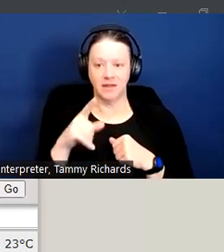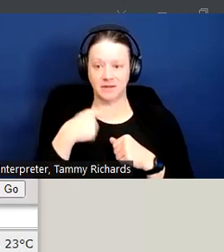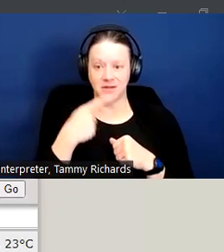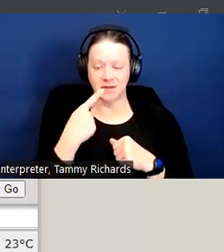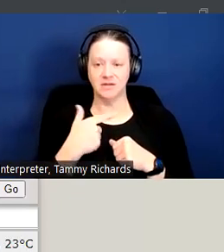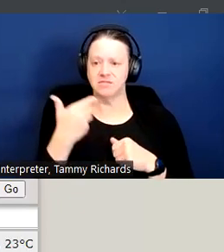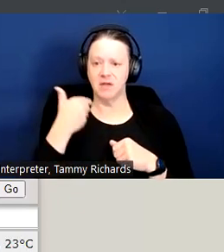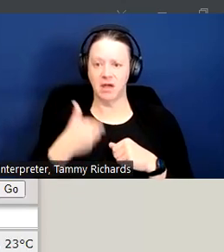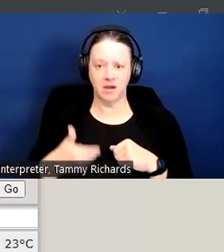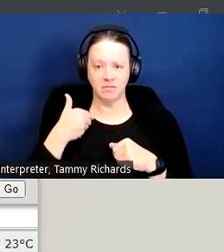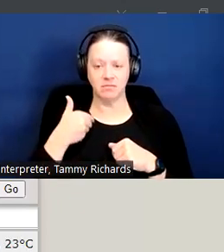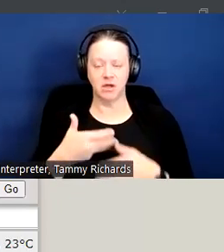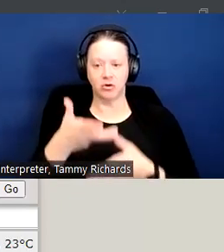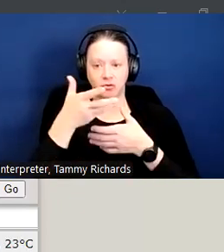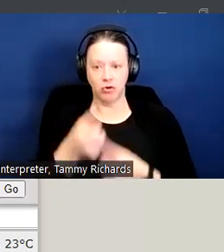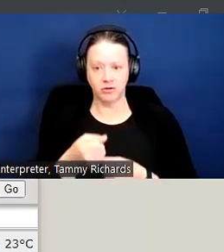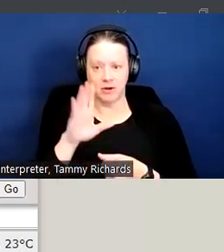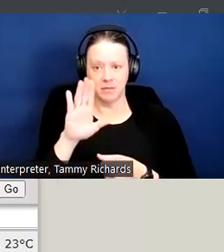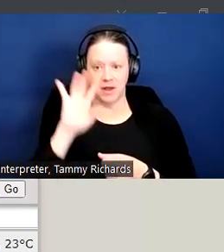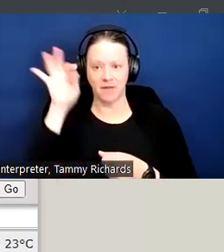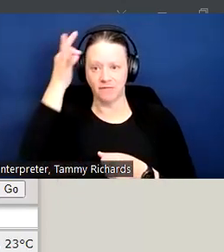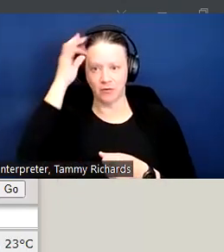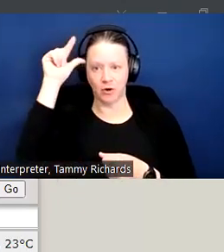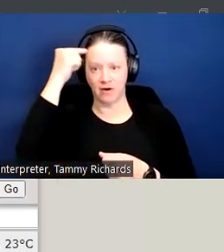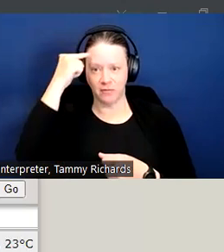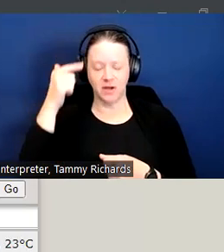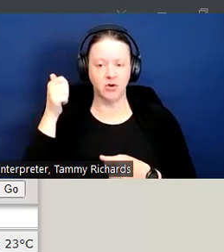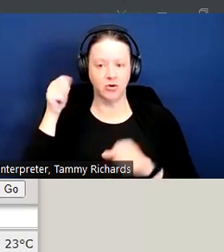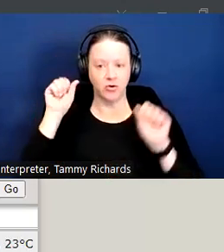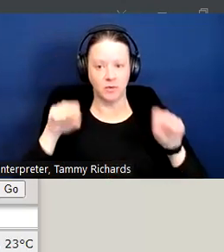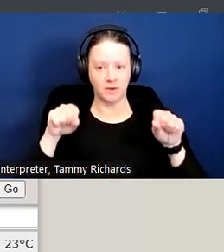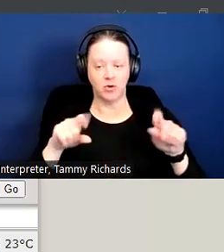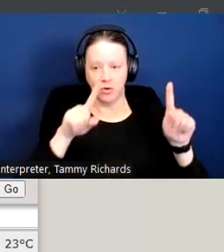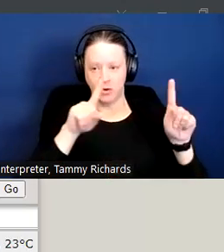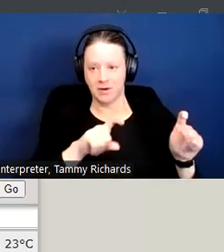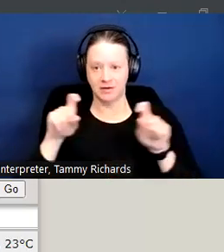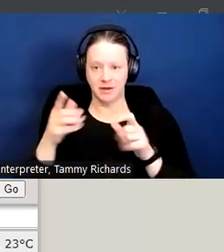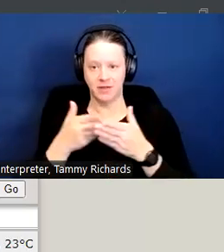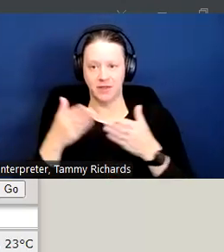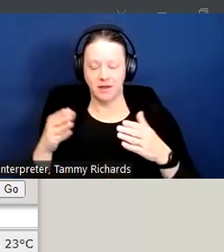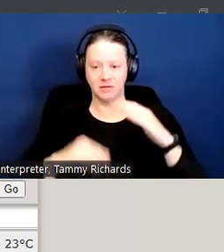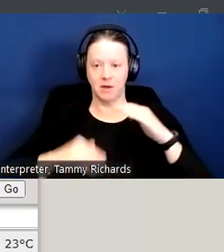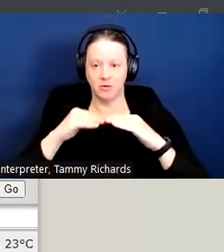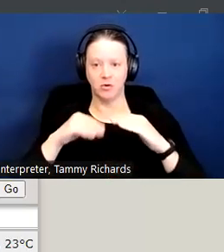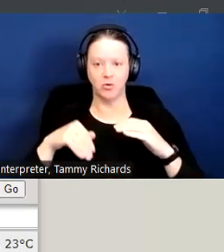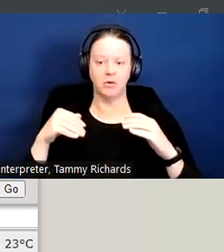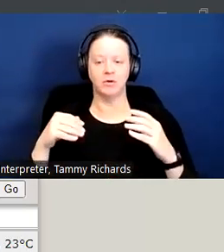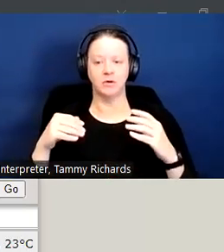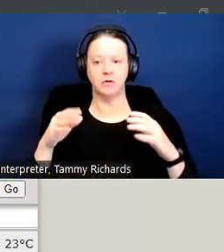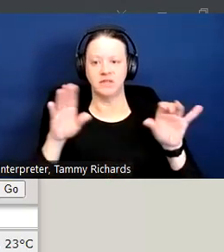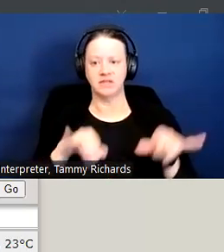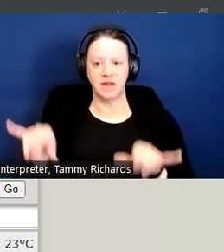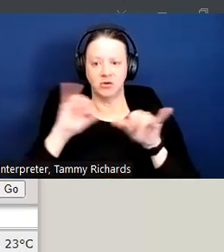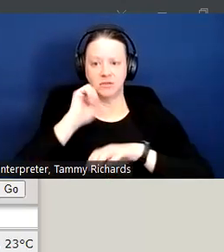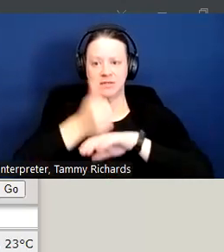says I'm trusted by the federal government to be able to test things up to the Section 508 standards.